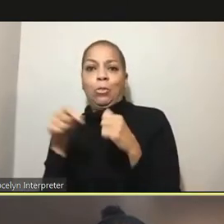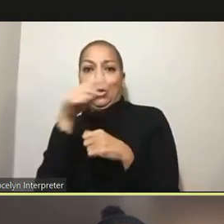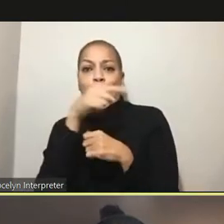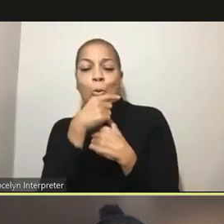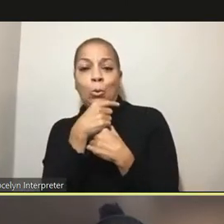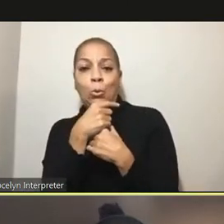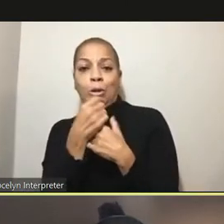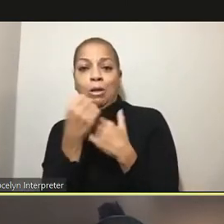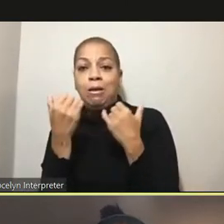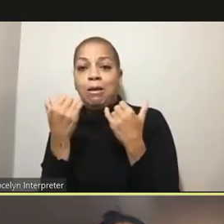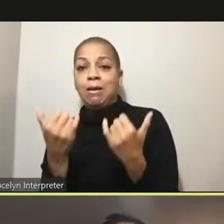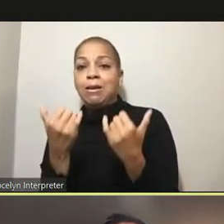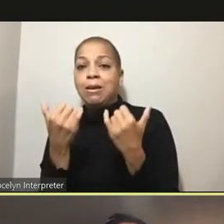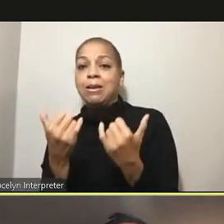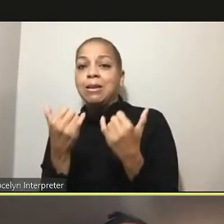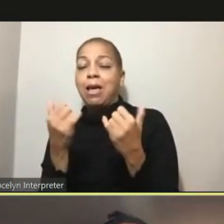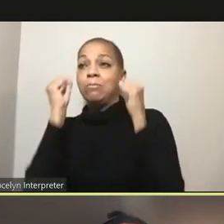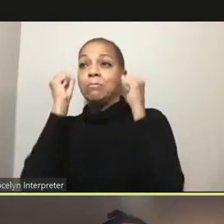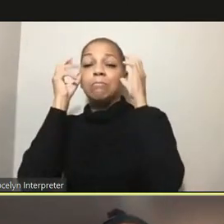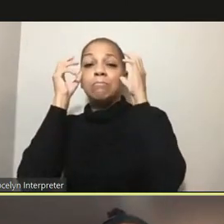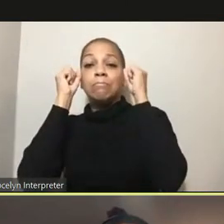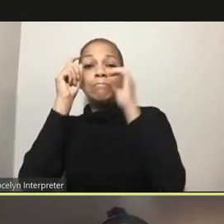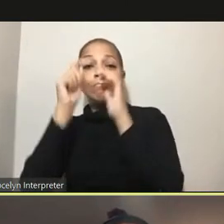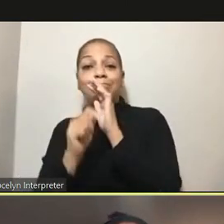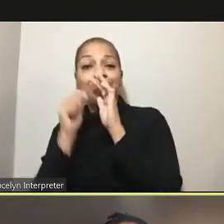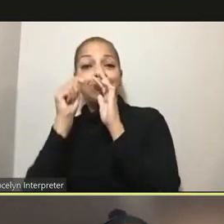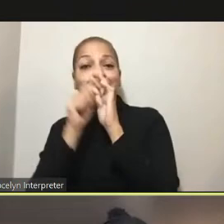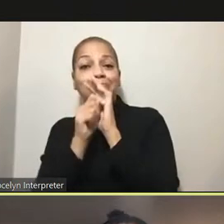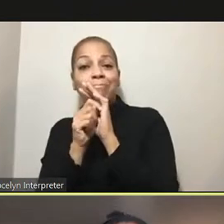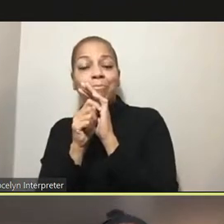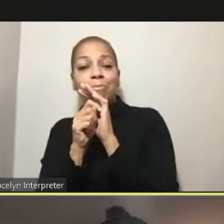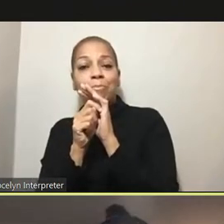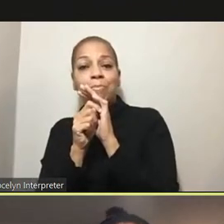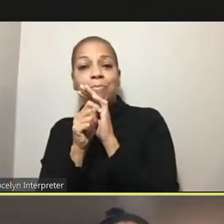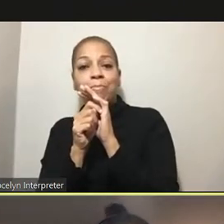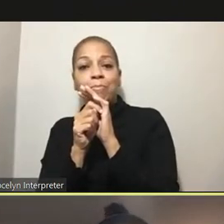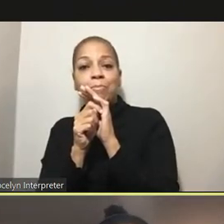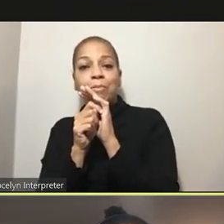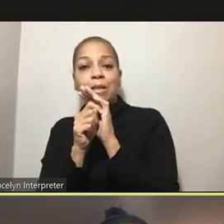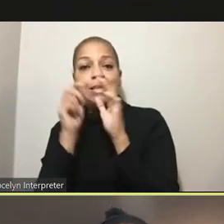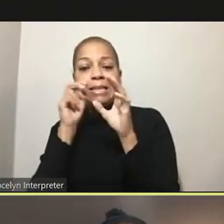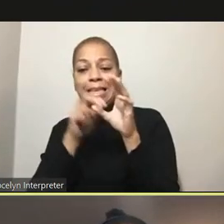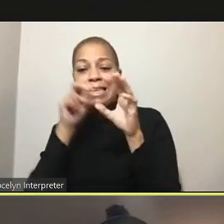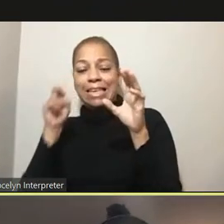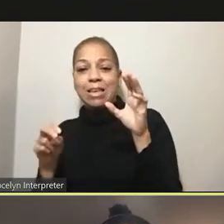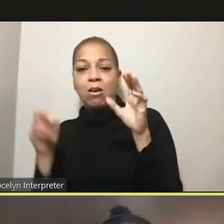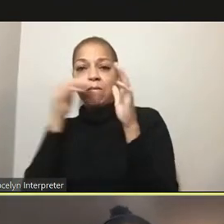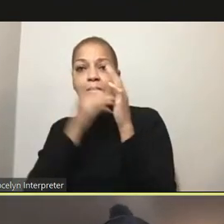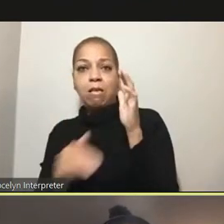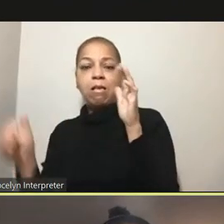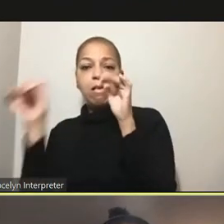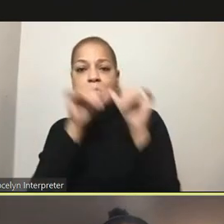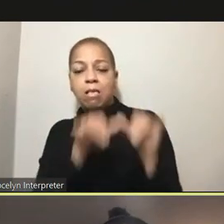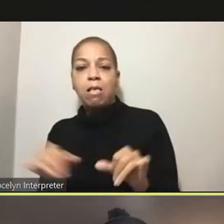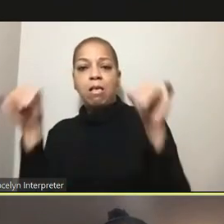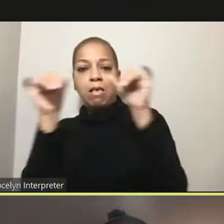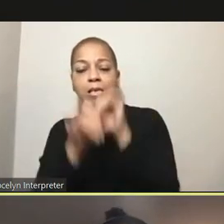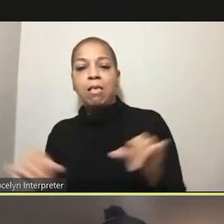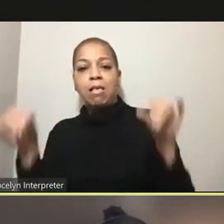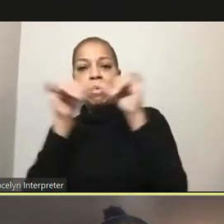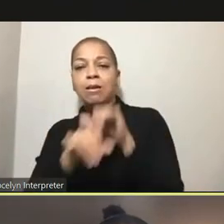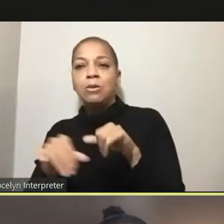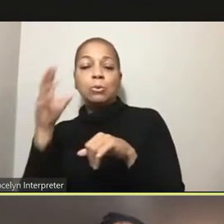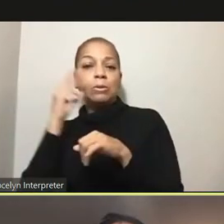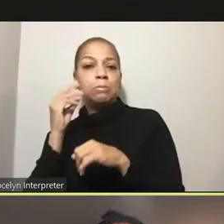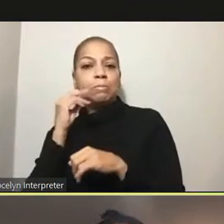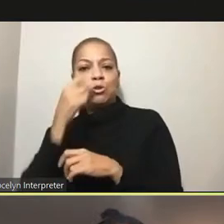Now is an amazing time to get us out of this repetition of having to face trauma. I would